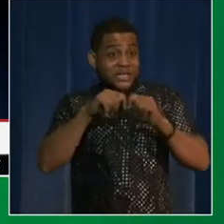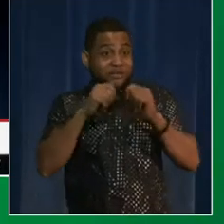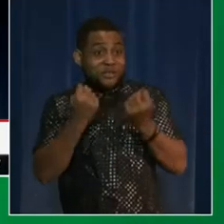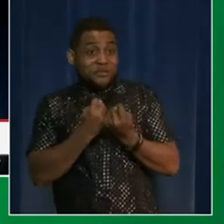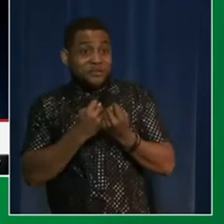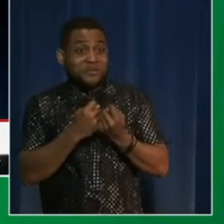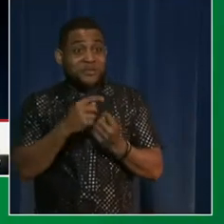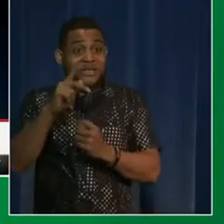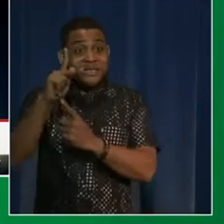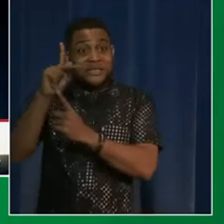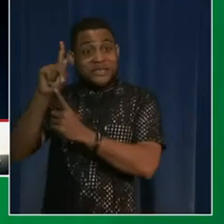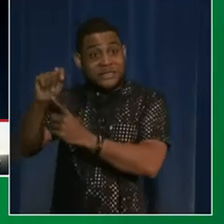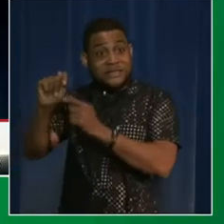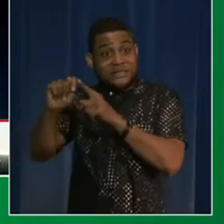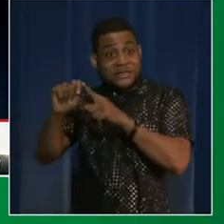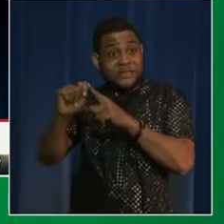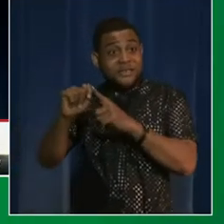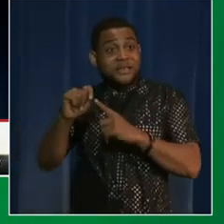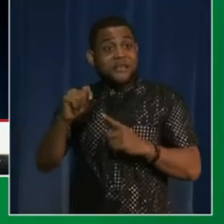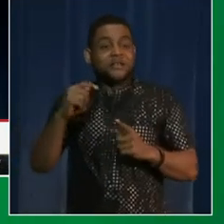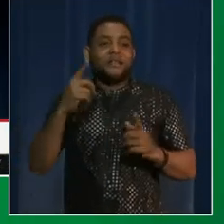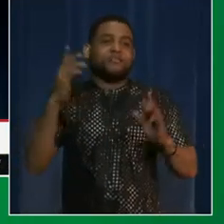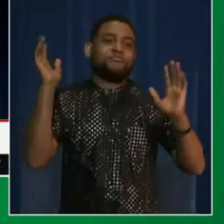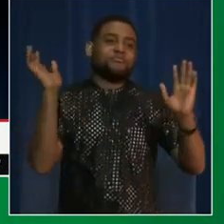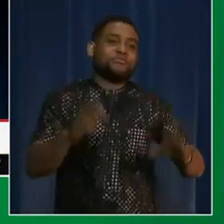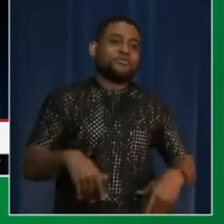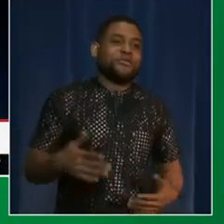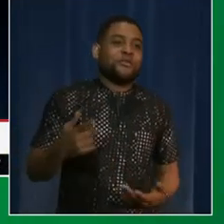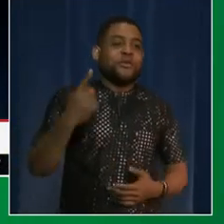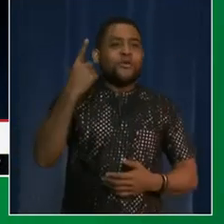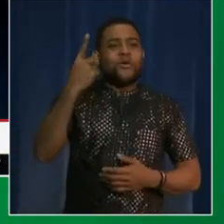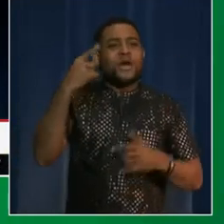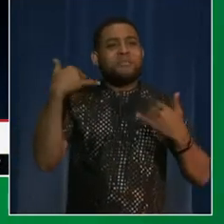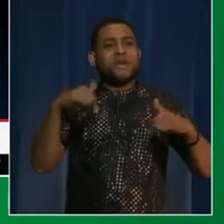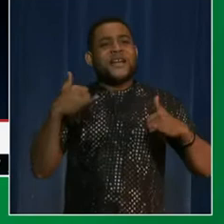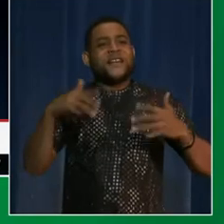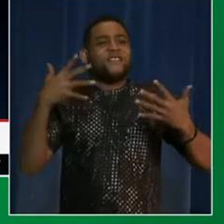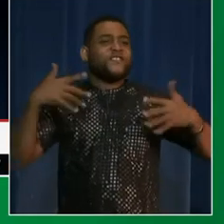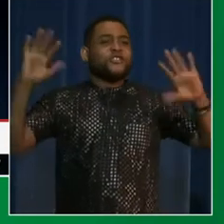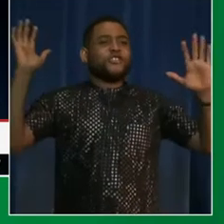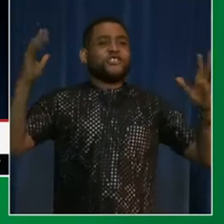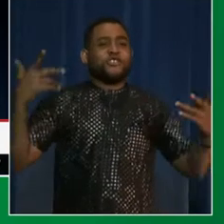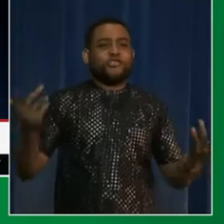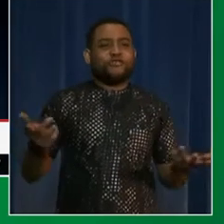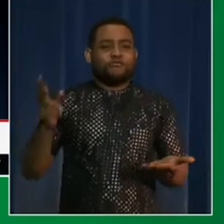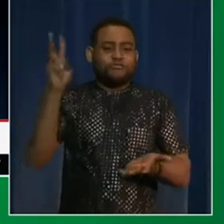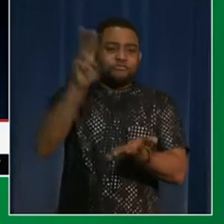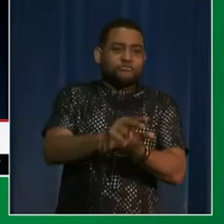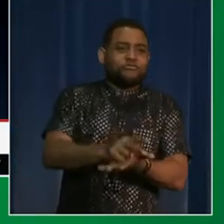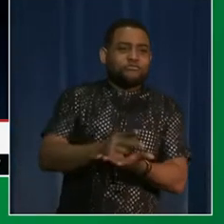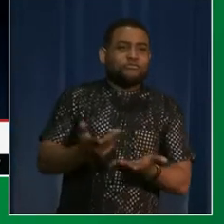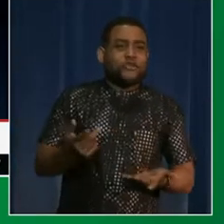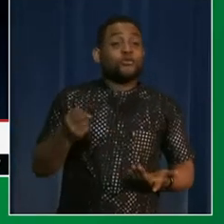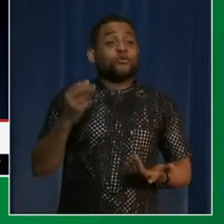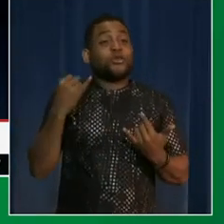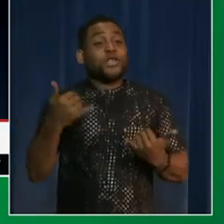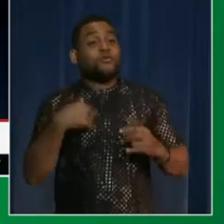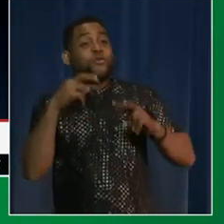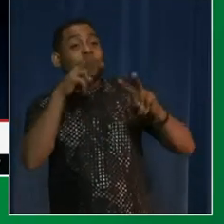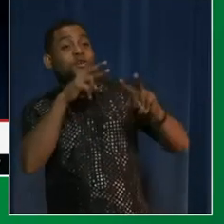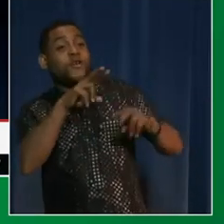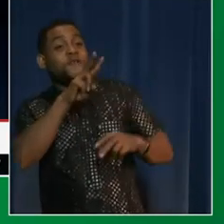were overrated, one player, so they were out. I'm looking at Villanova and maybe